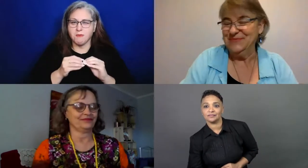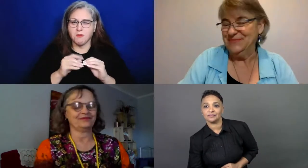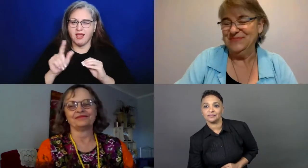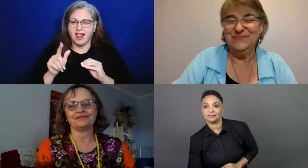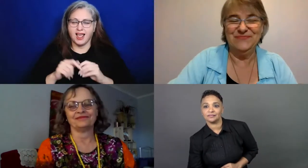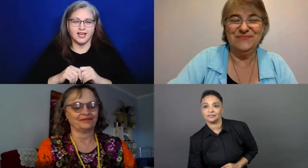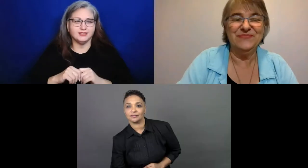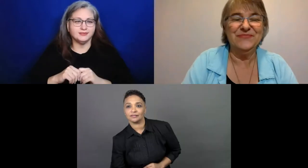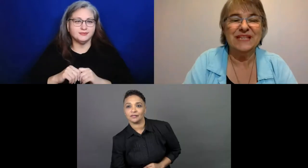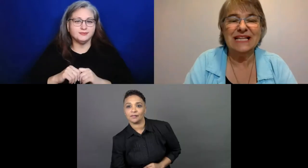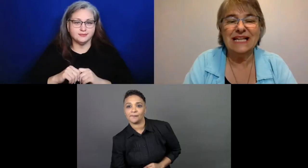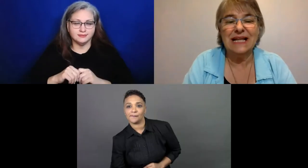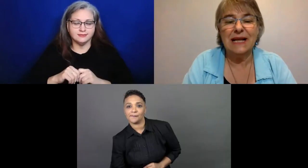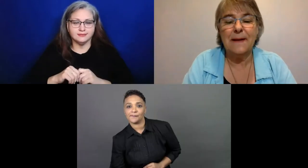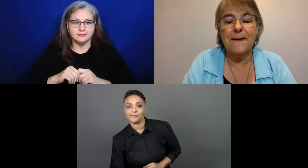later.